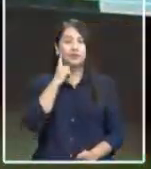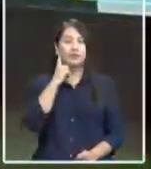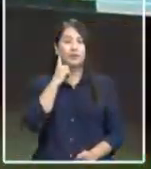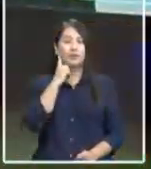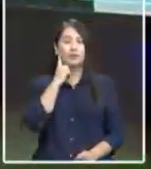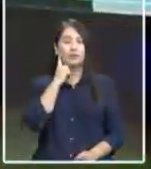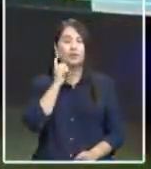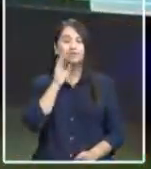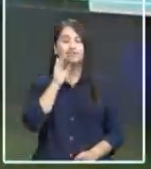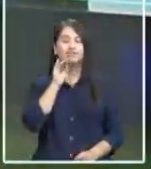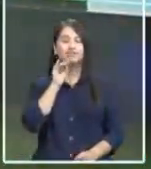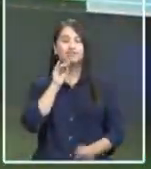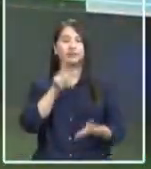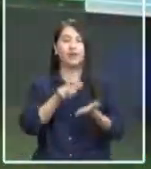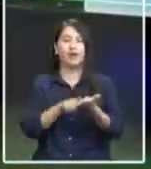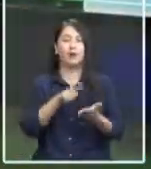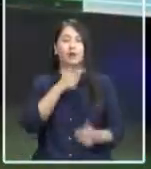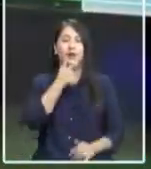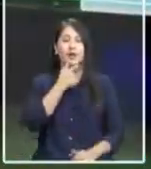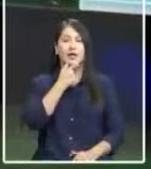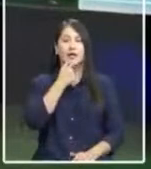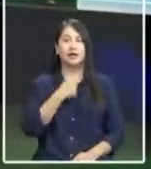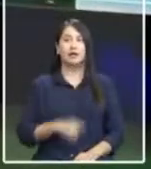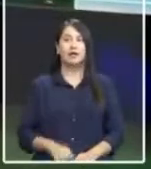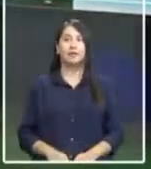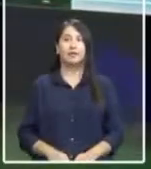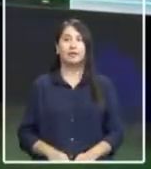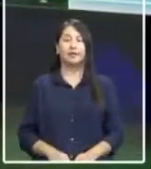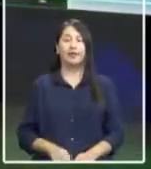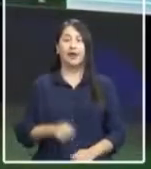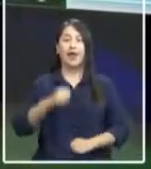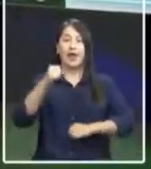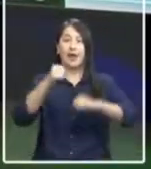the fisheries are very old. They have lasted